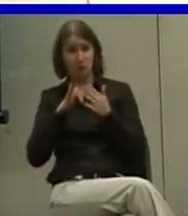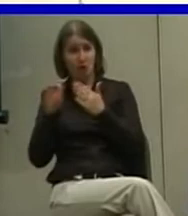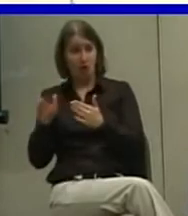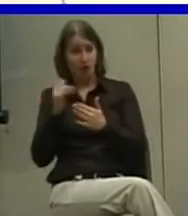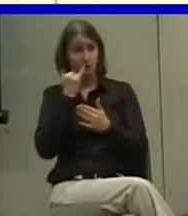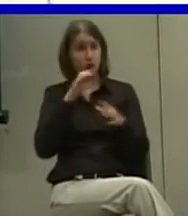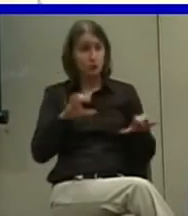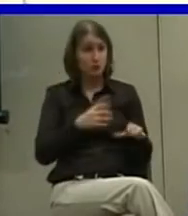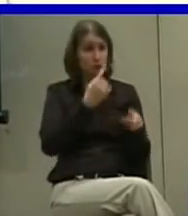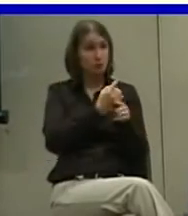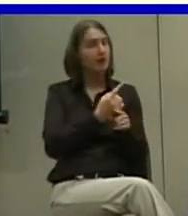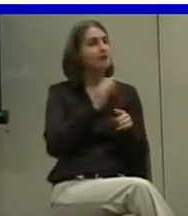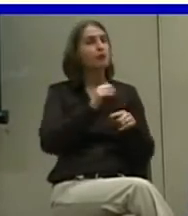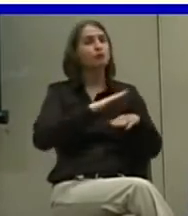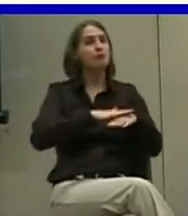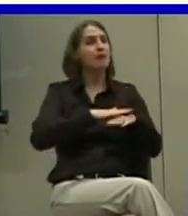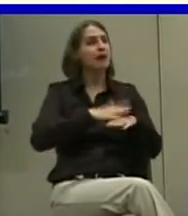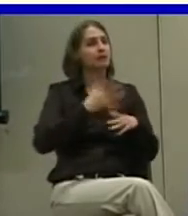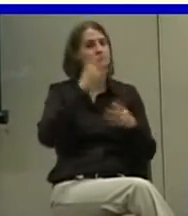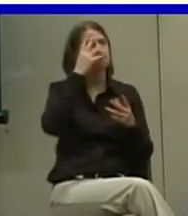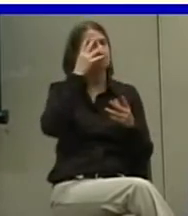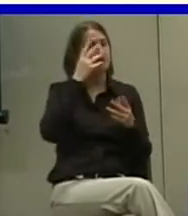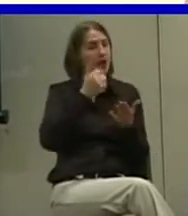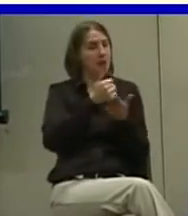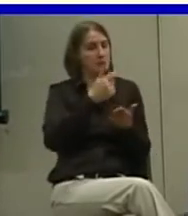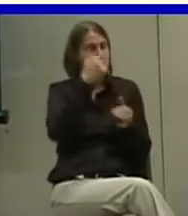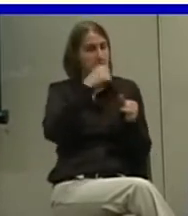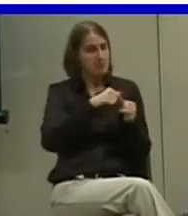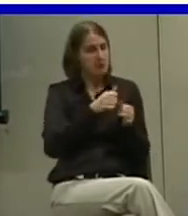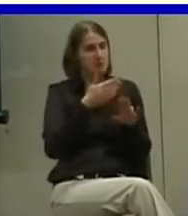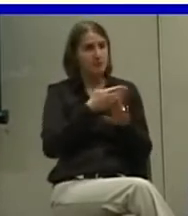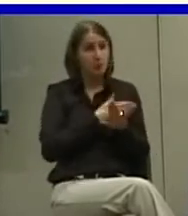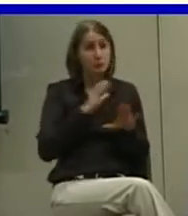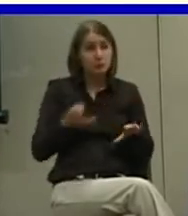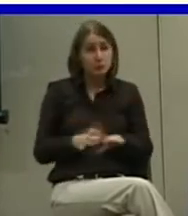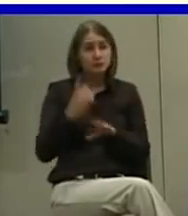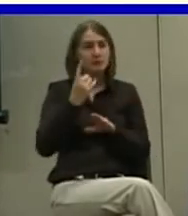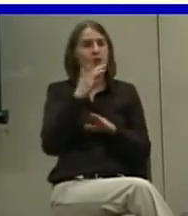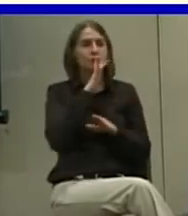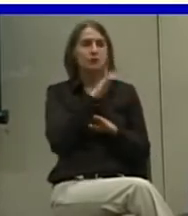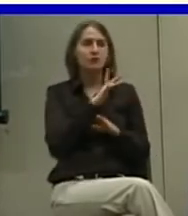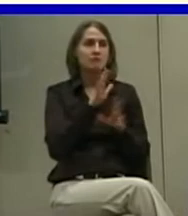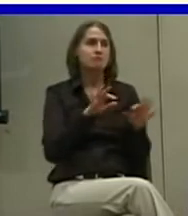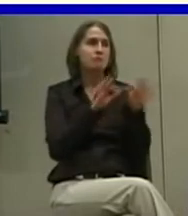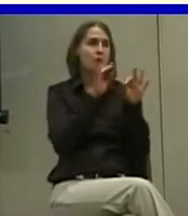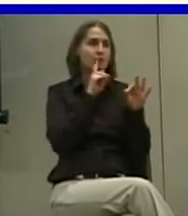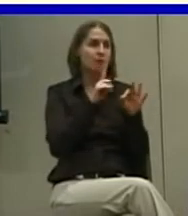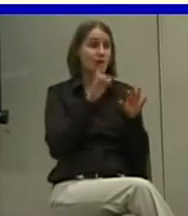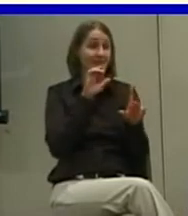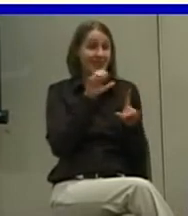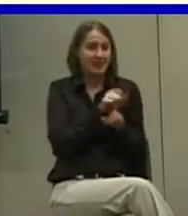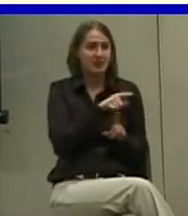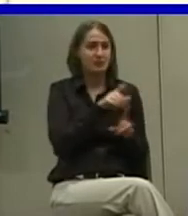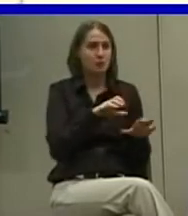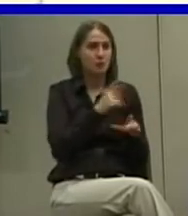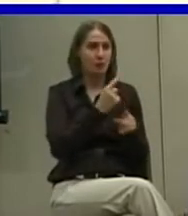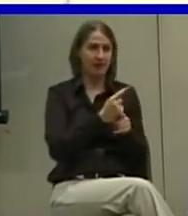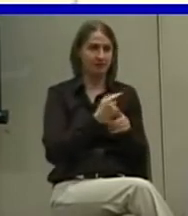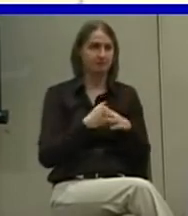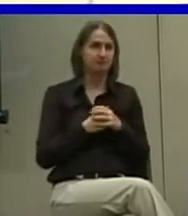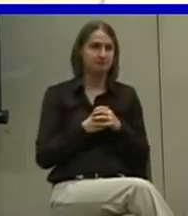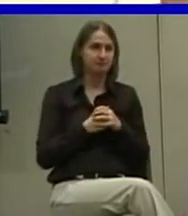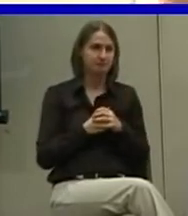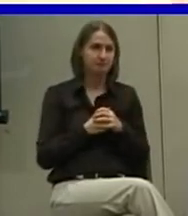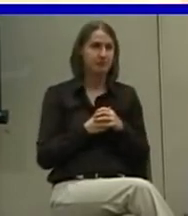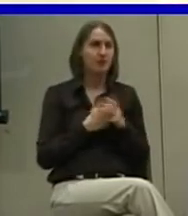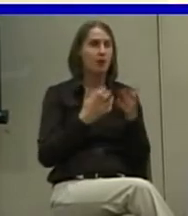little reminders right before we do something are gigantic in terms of trapping kids doing it right. I really want